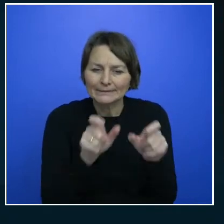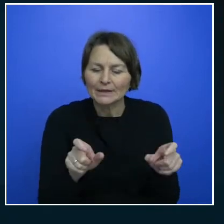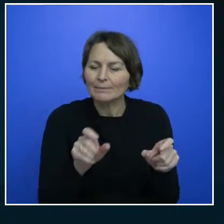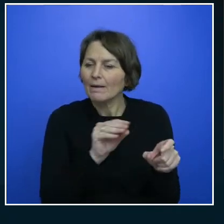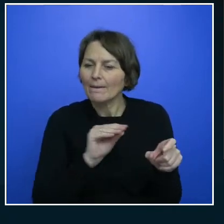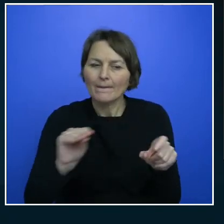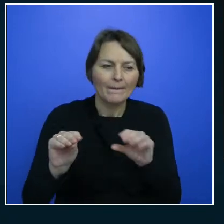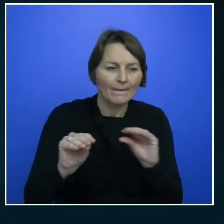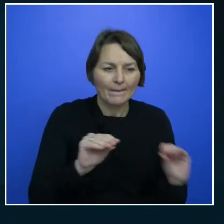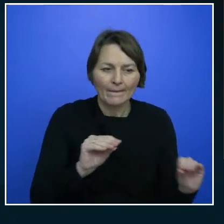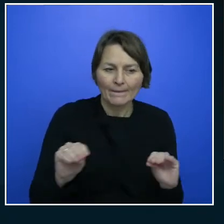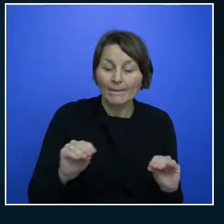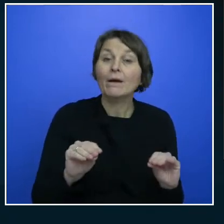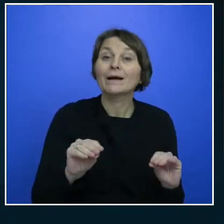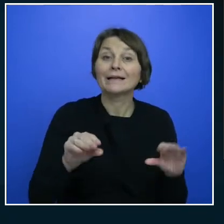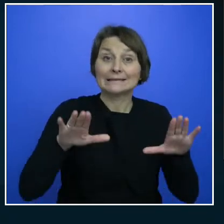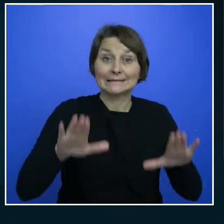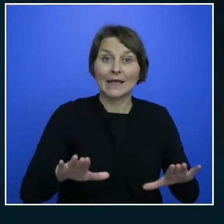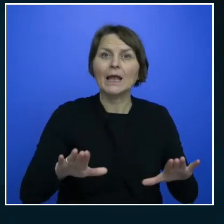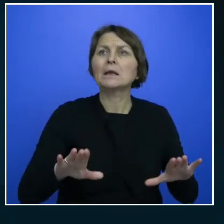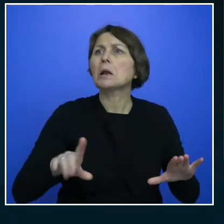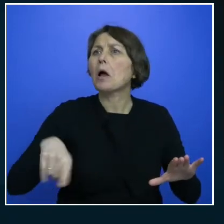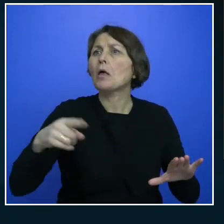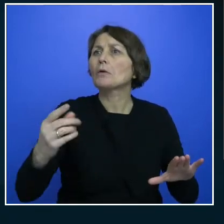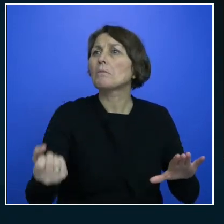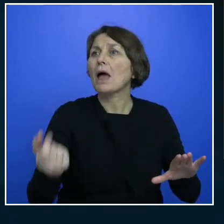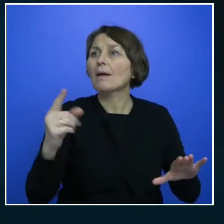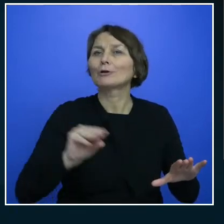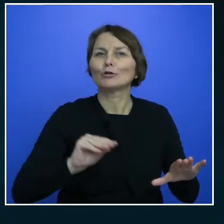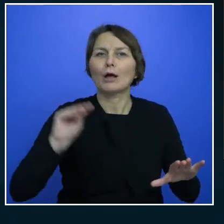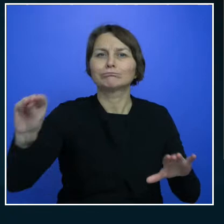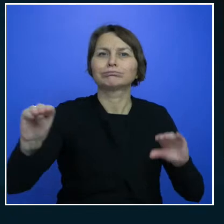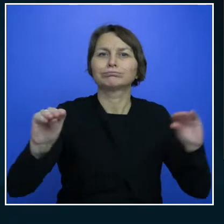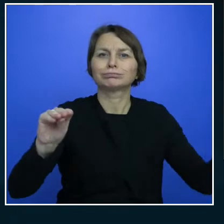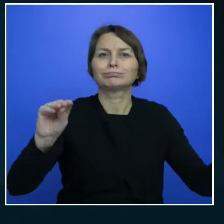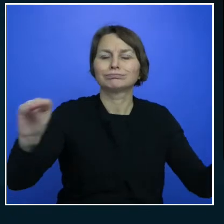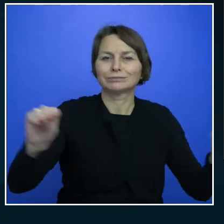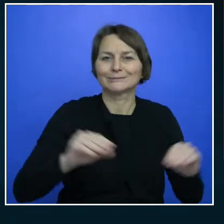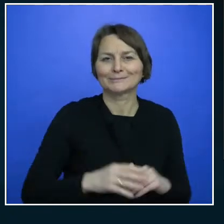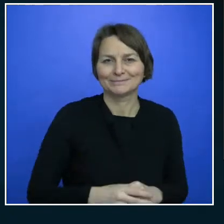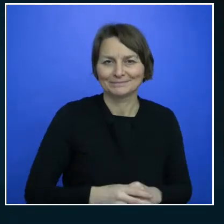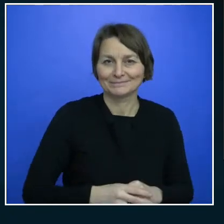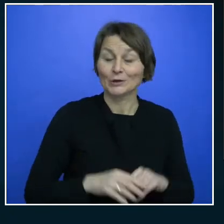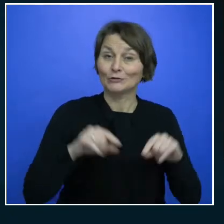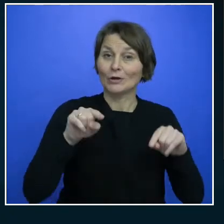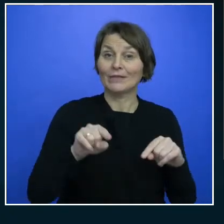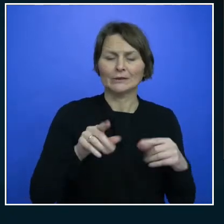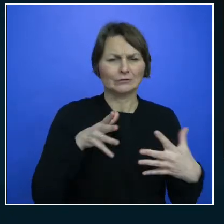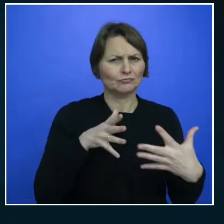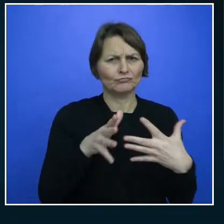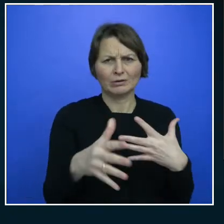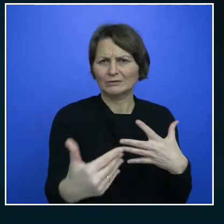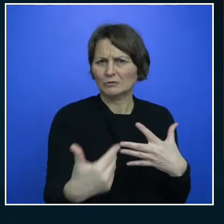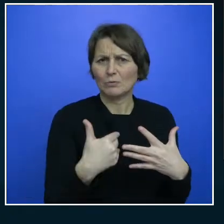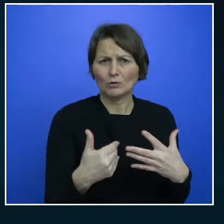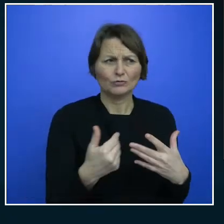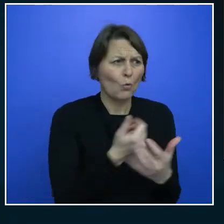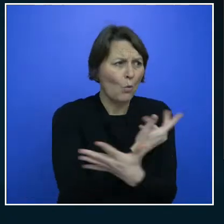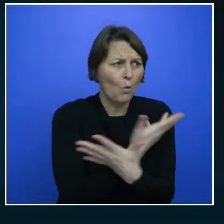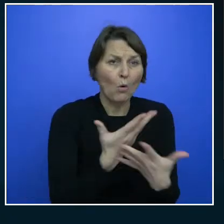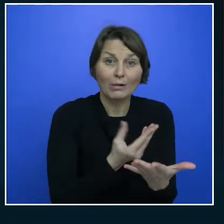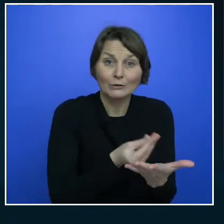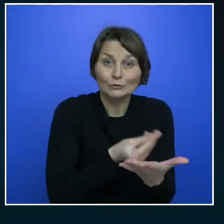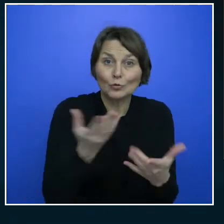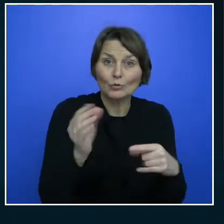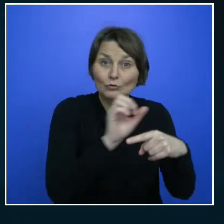other environments. It's also fully open source and fully transparent, so the entire project, the entire source code is on GitHub and allows